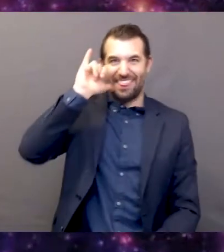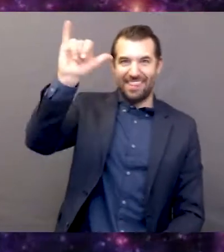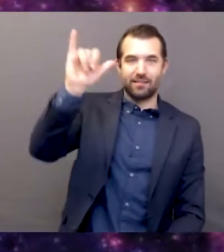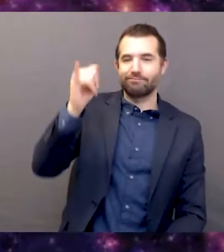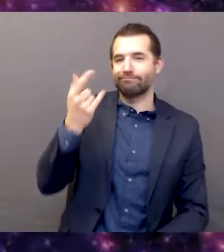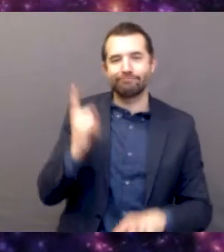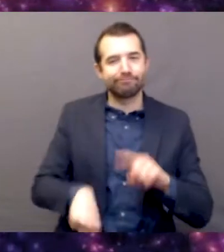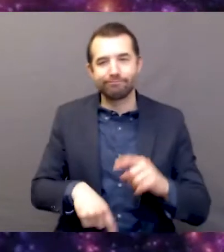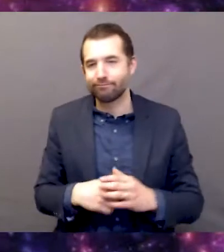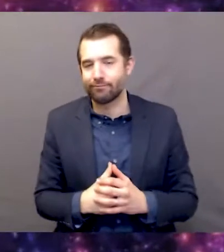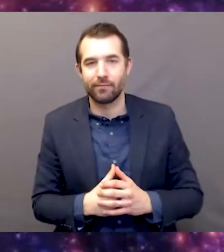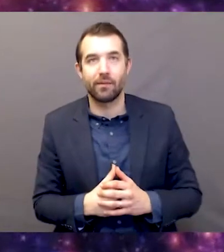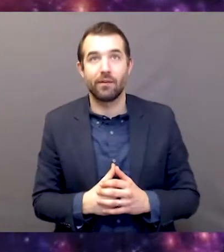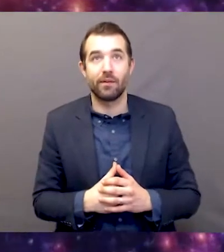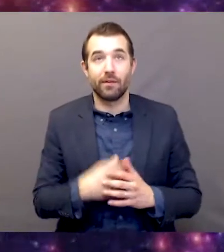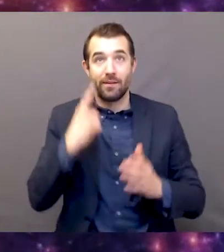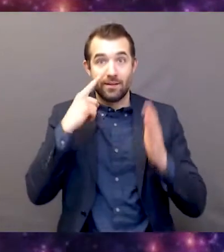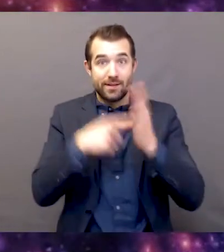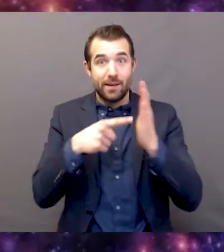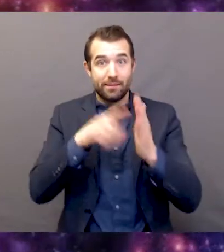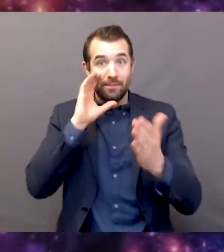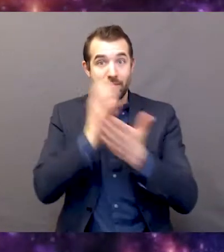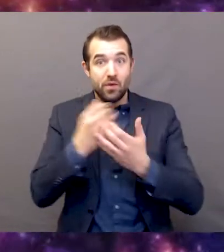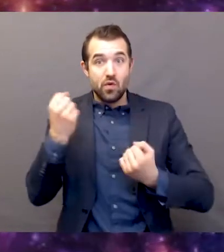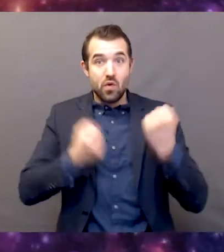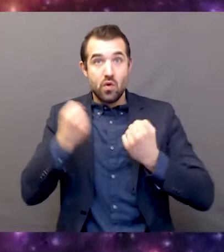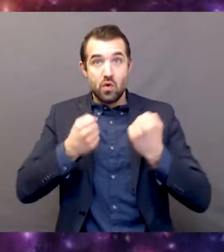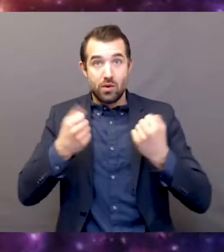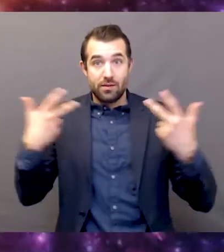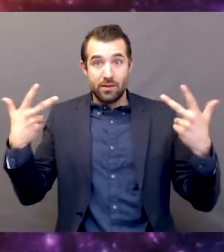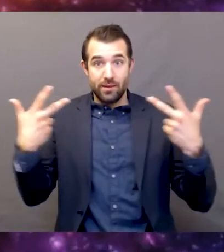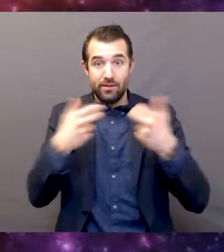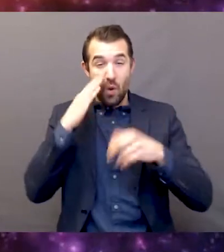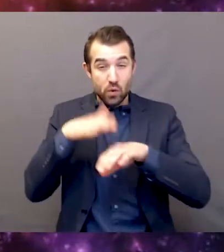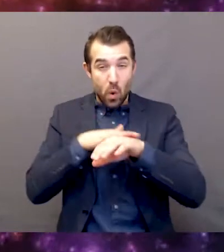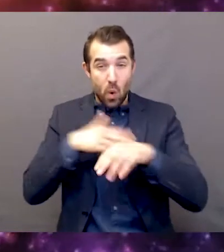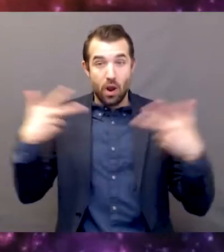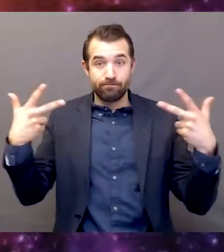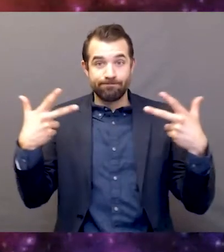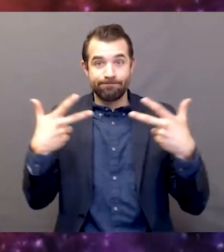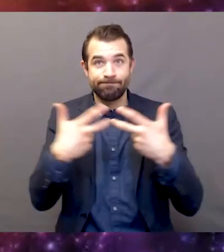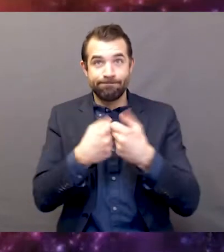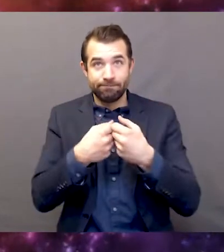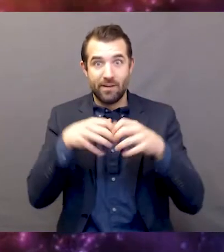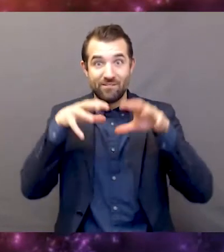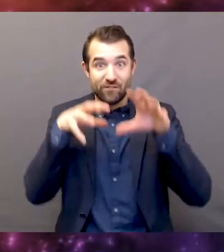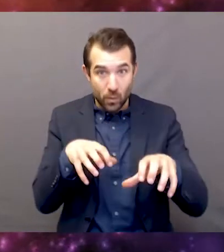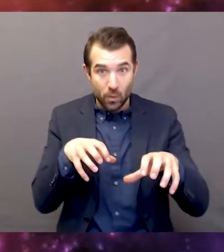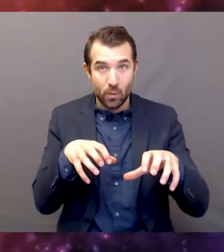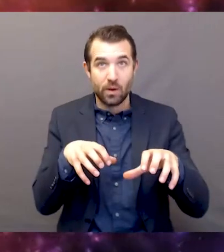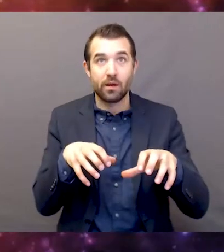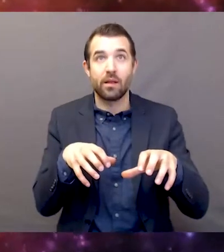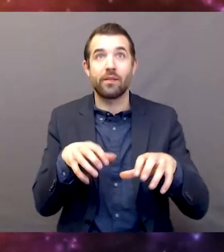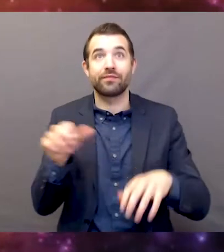example of such a one here. Clearly, when this car had its accident, it was moving more slowly than the one over here.